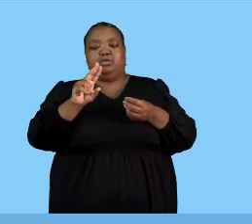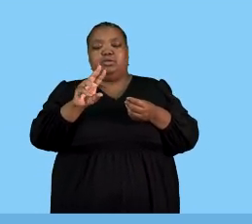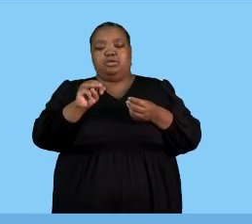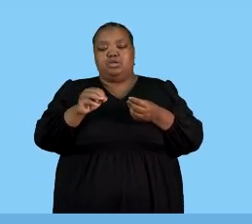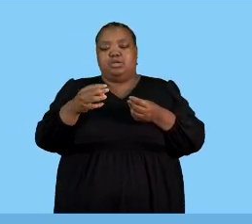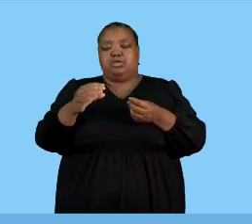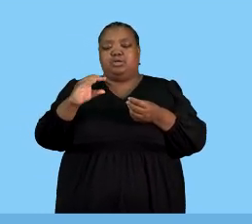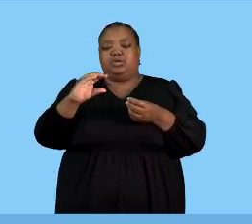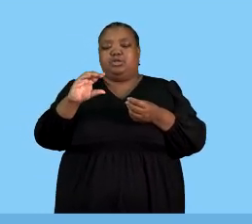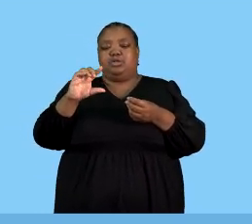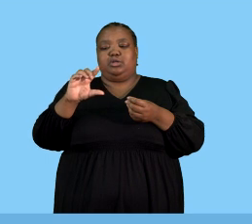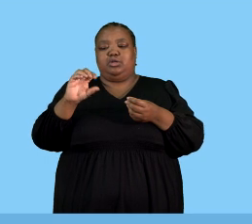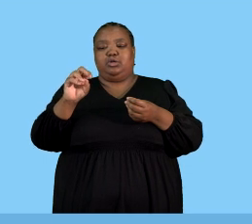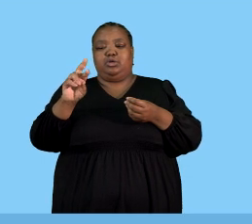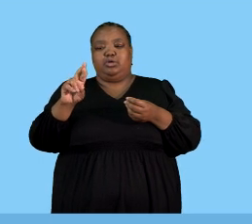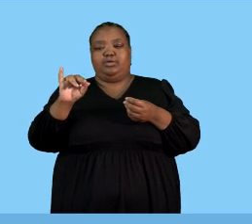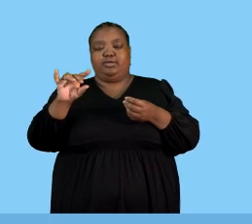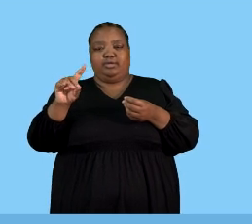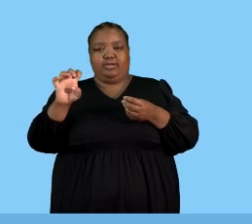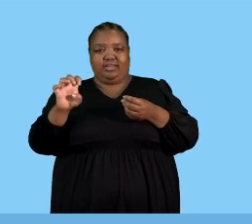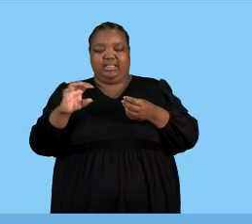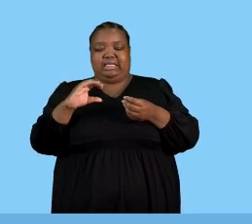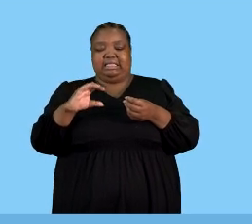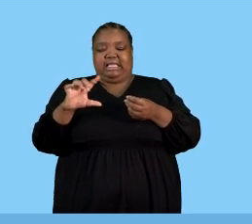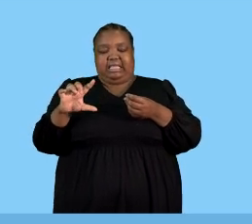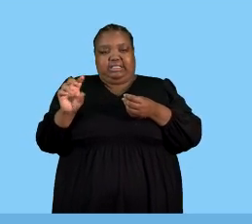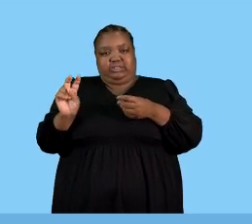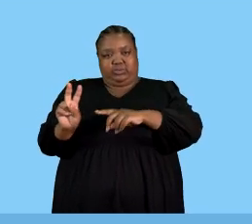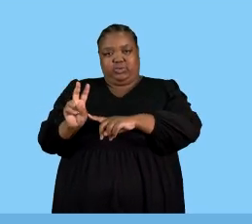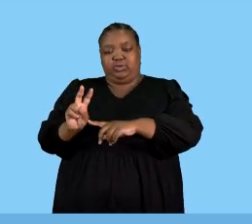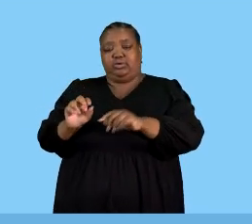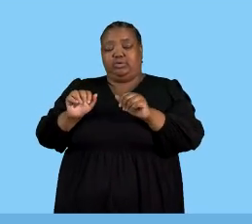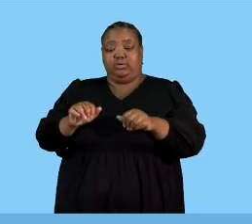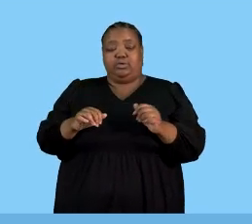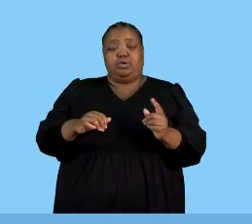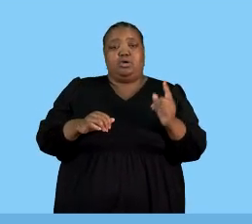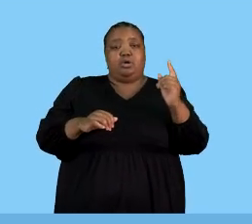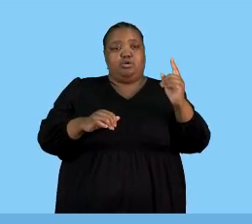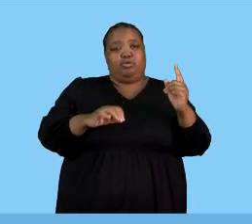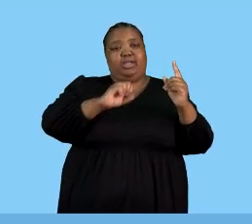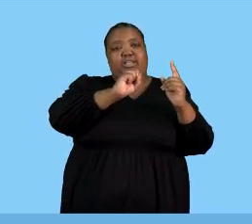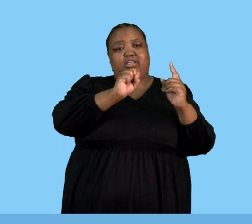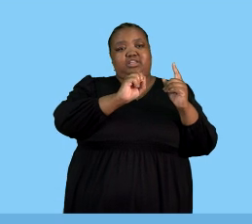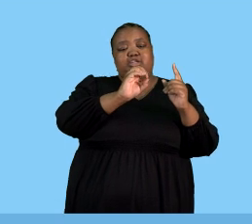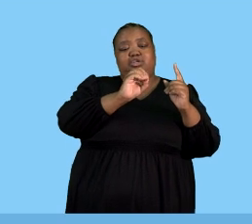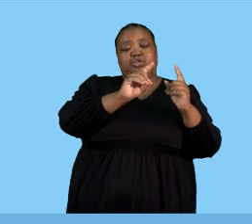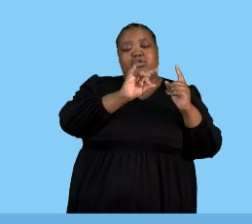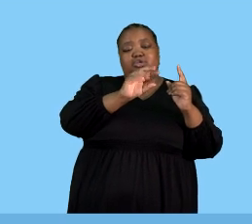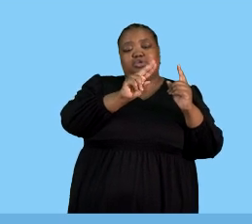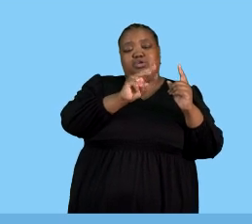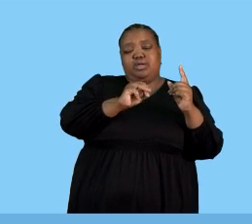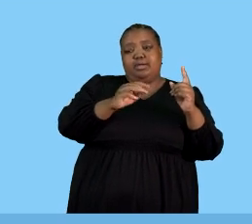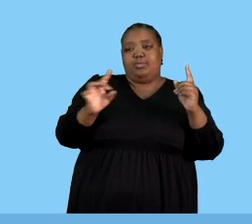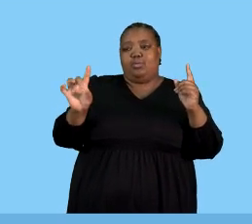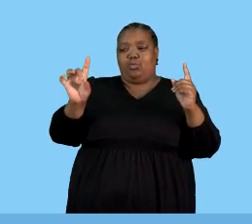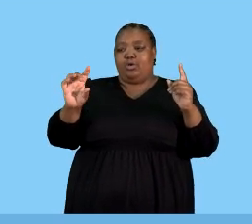chlorine is a diatomic molecule written with the 2, so it's Cl2. So if one sodium atom reacts with one chlorine atom to form